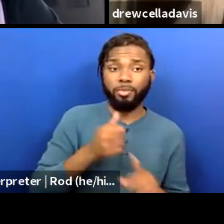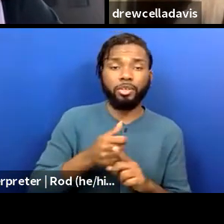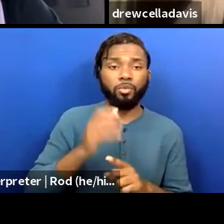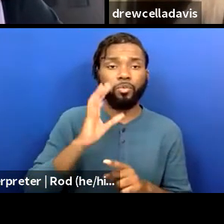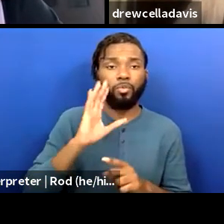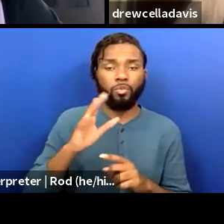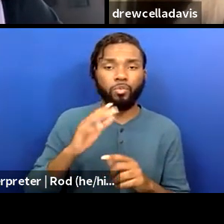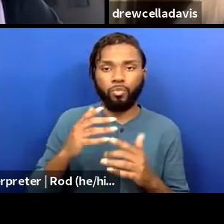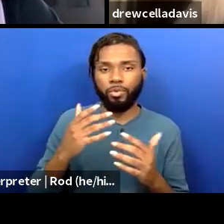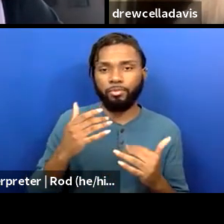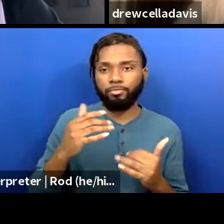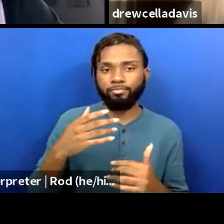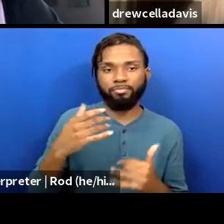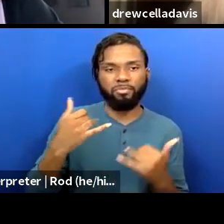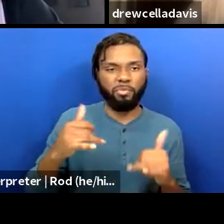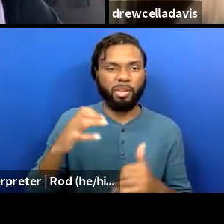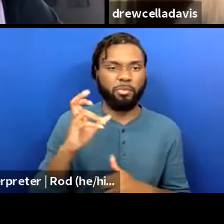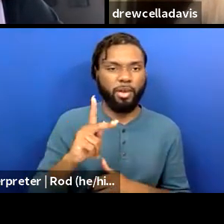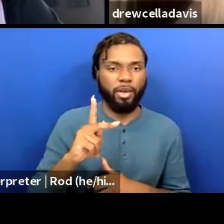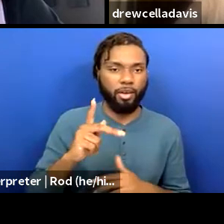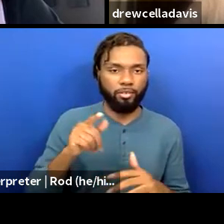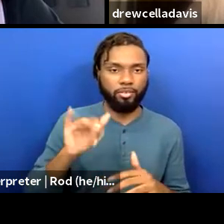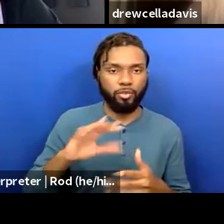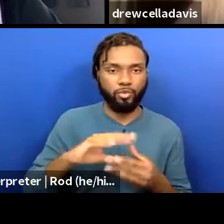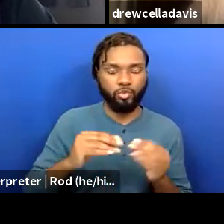It comes from the theater of the oppressed